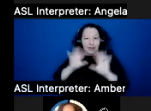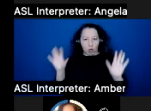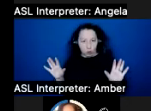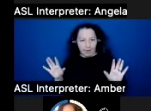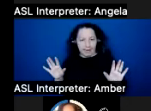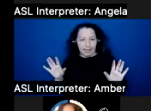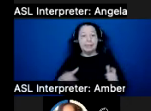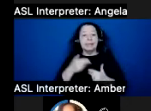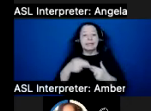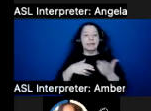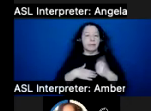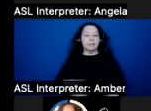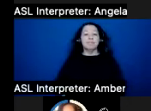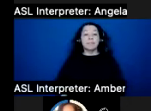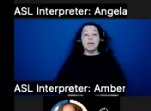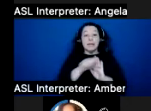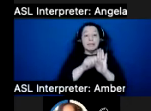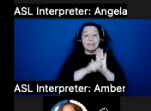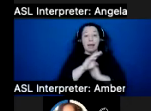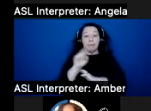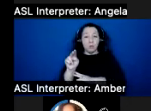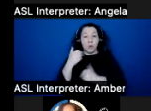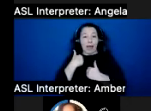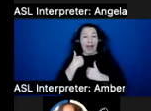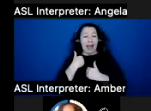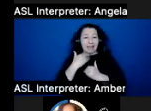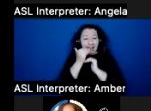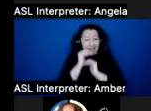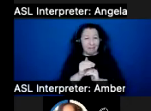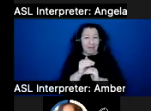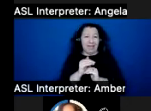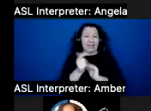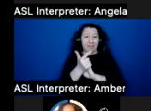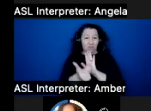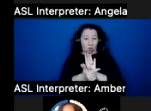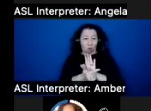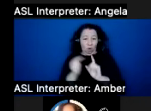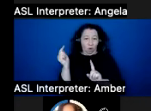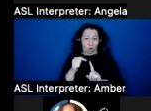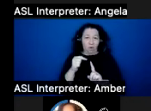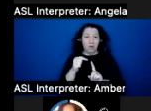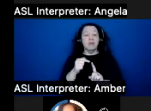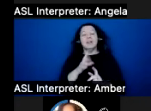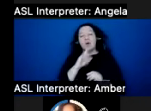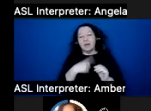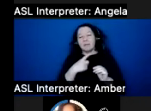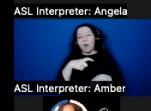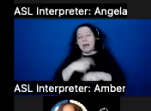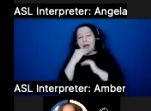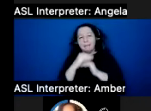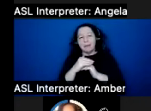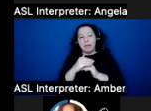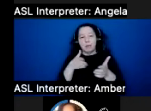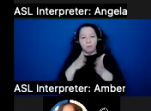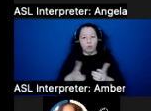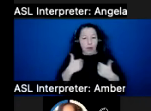So Minnesota has a statute of limitations, and this simply refers to the limit of time that a prosecutor